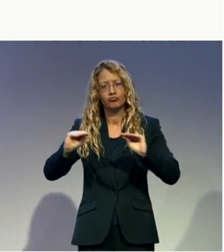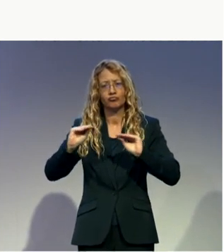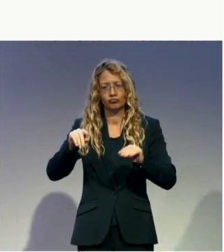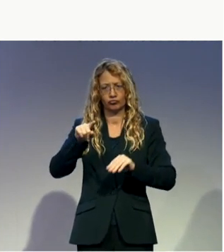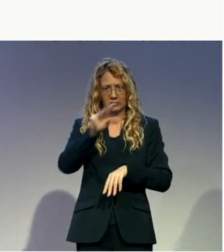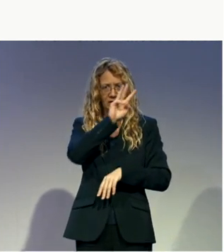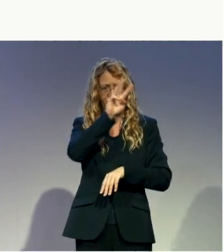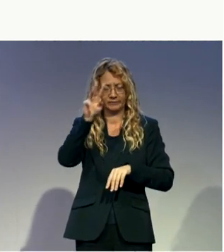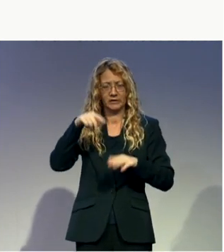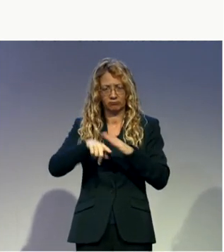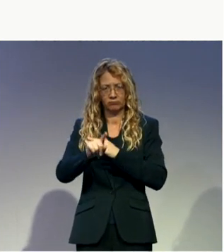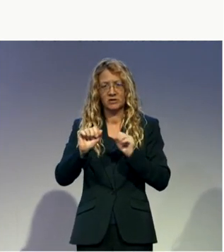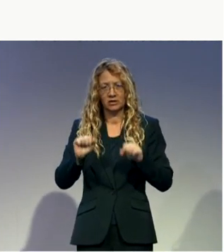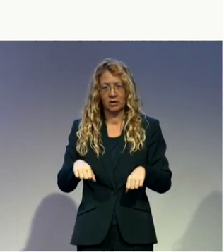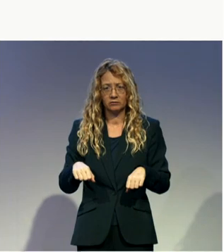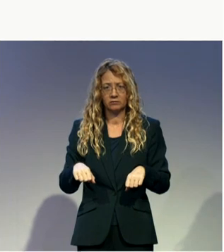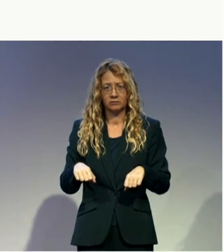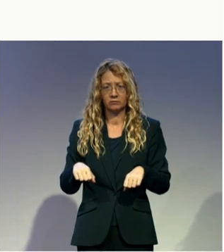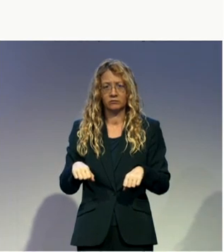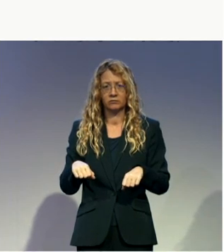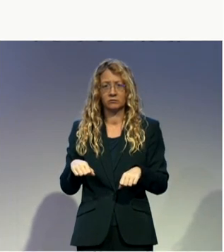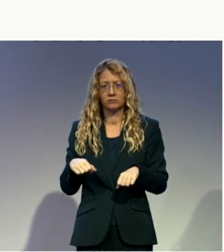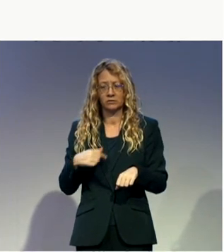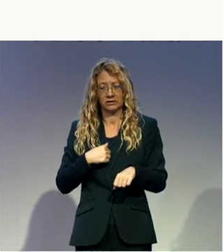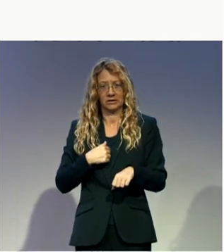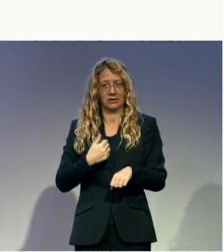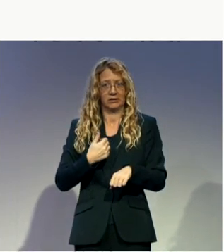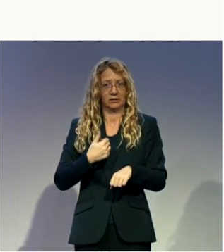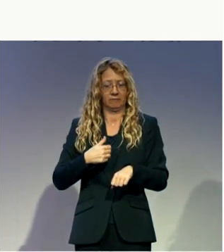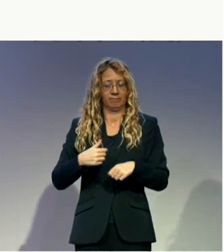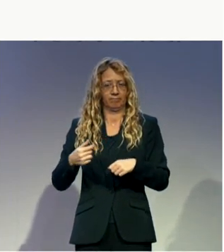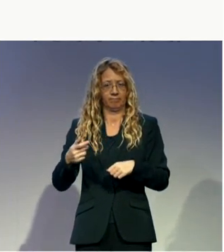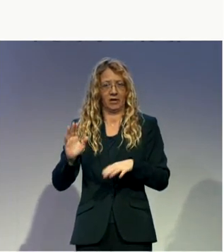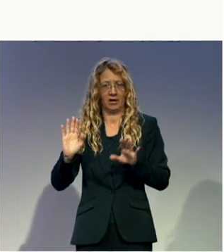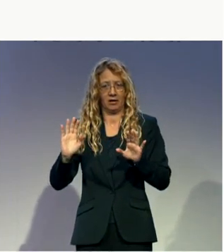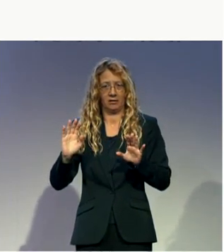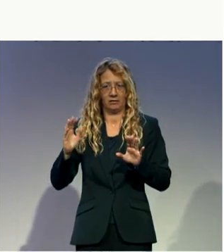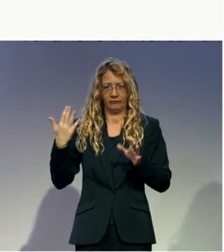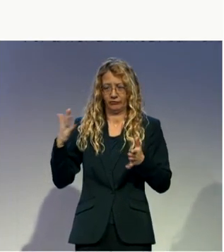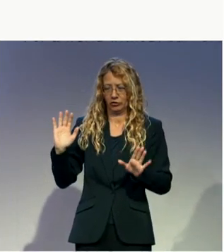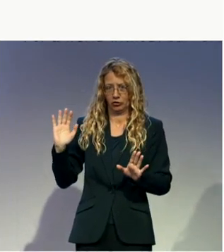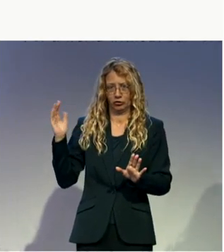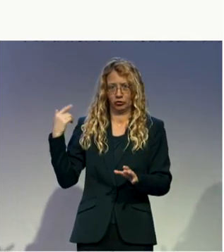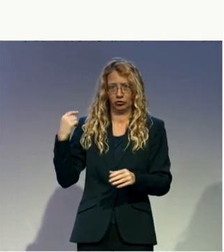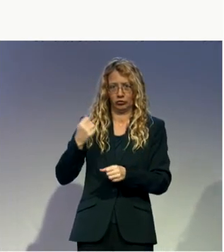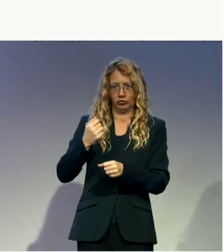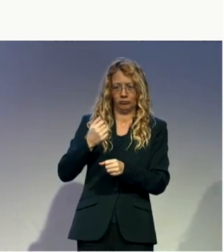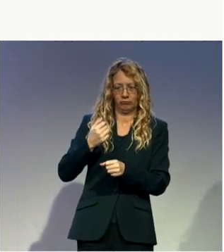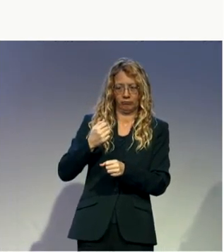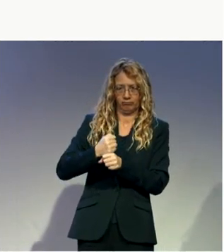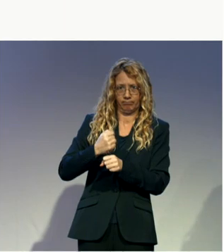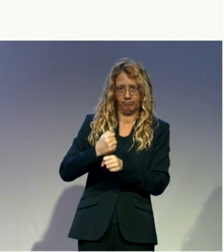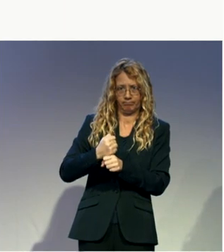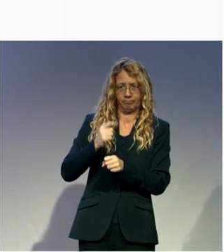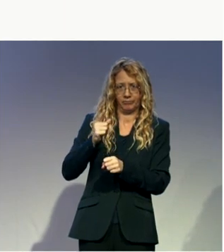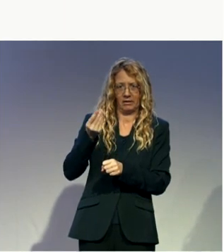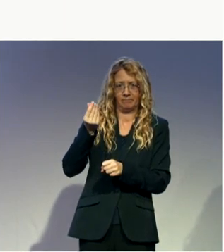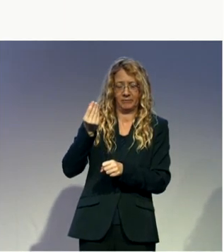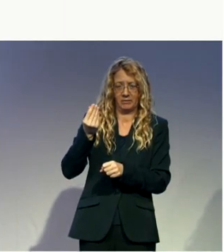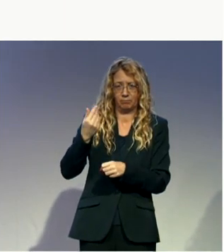sustainable solution. So we need to work on our, but also I should say the city, the municipalities have all chipped